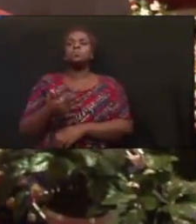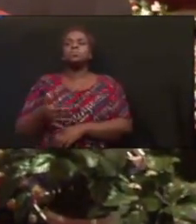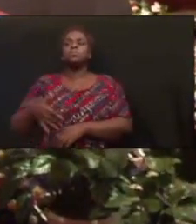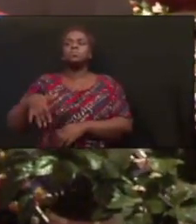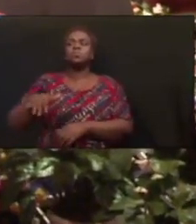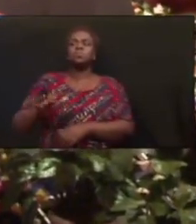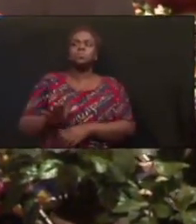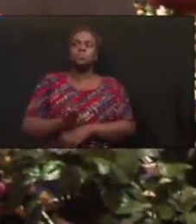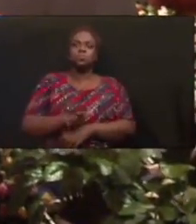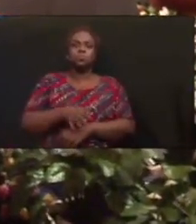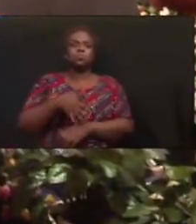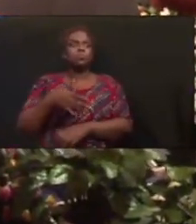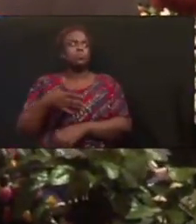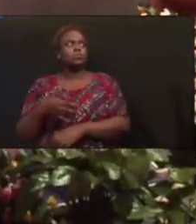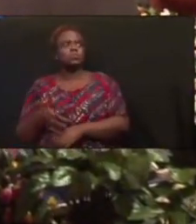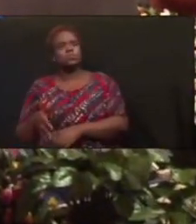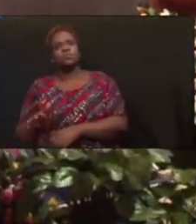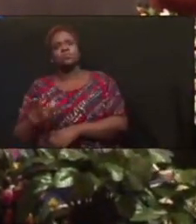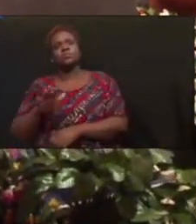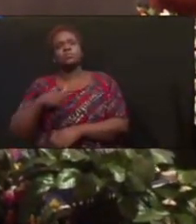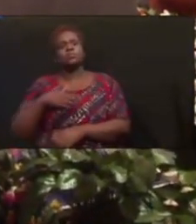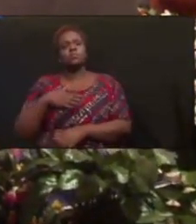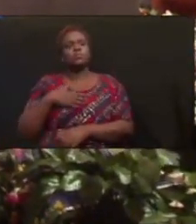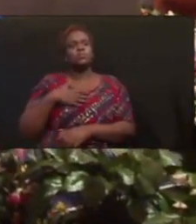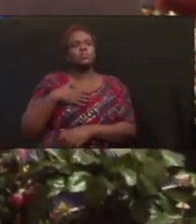So in my life,